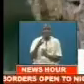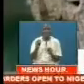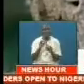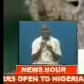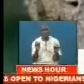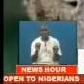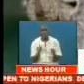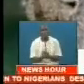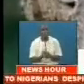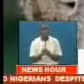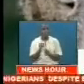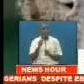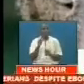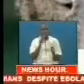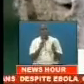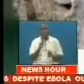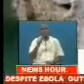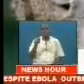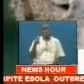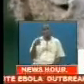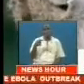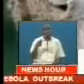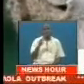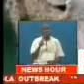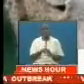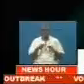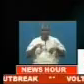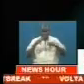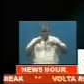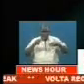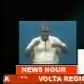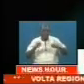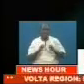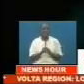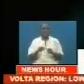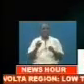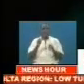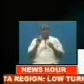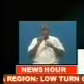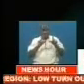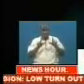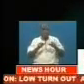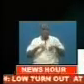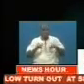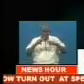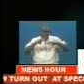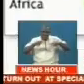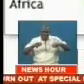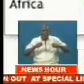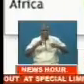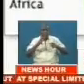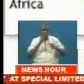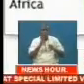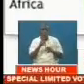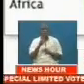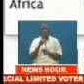of the disease. 21 suspected cases which are investigated by the Council for Scientific and Industrial Research all